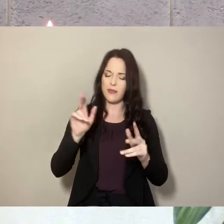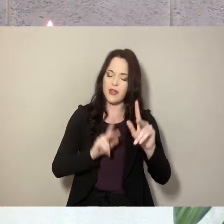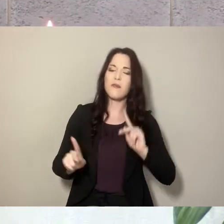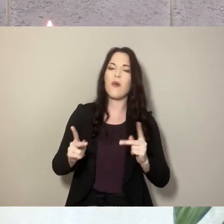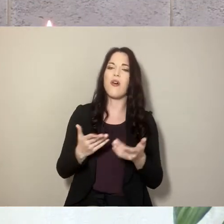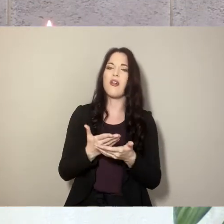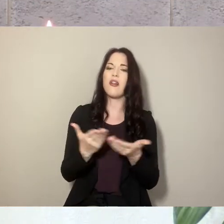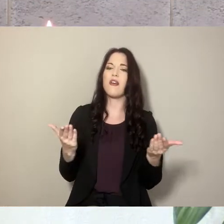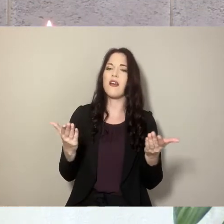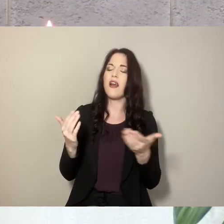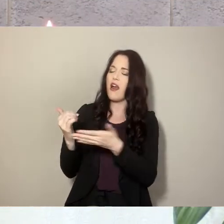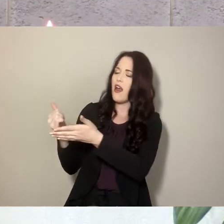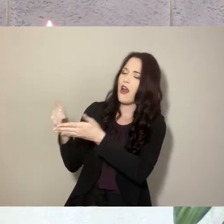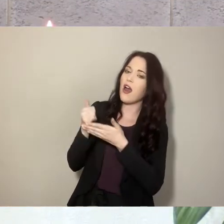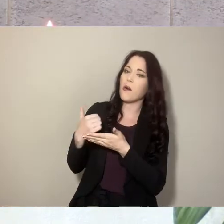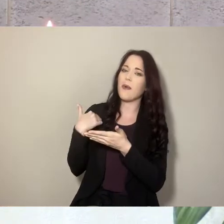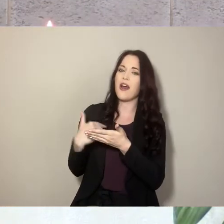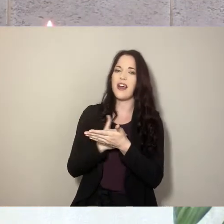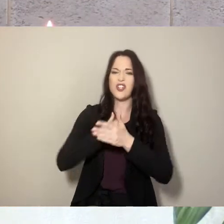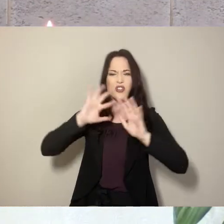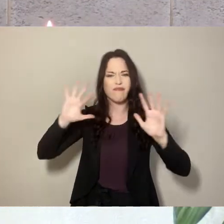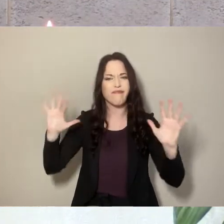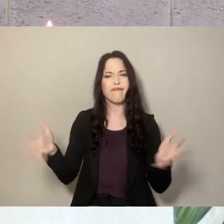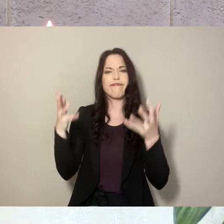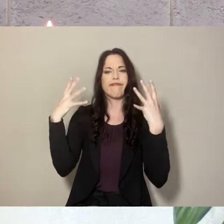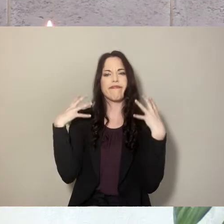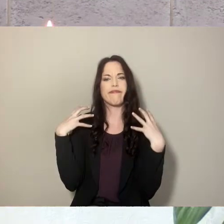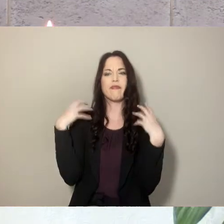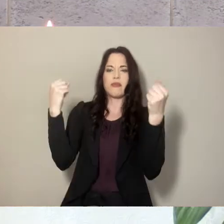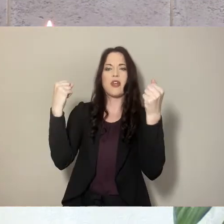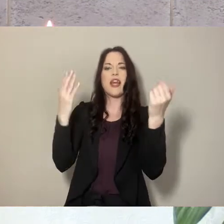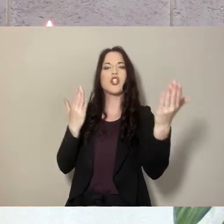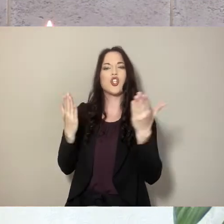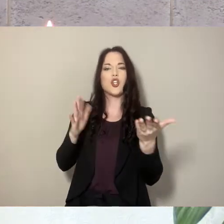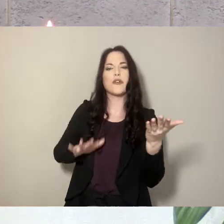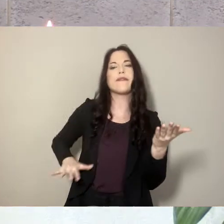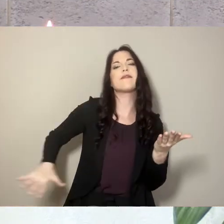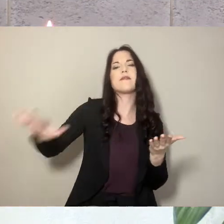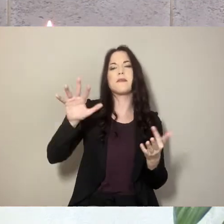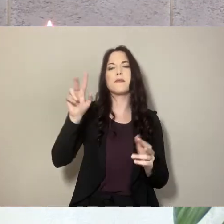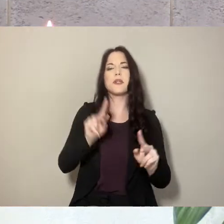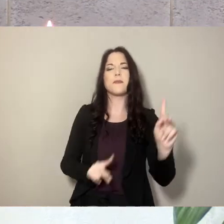Help us, O God, to rise up and serve.